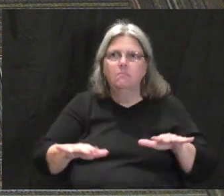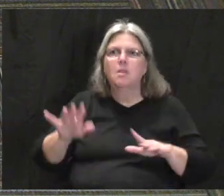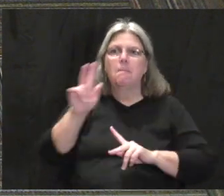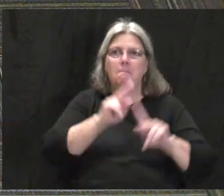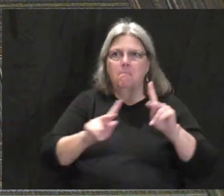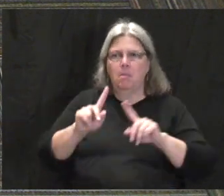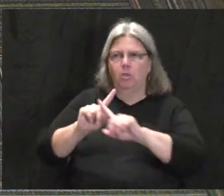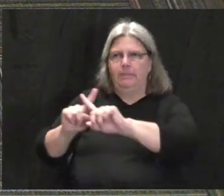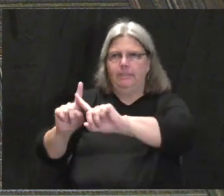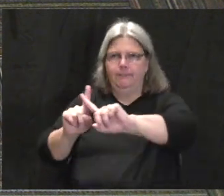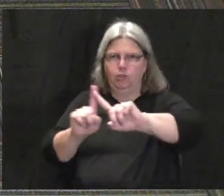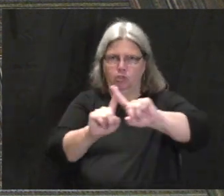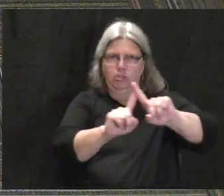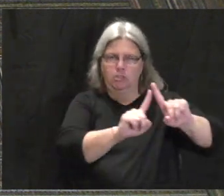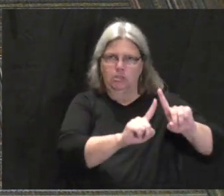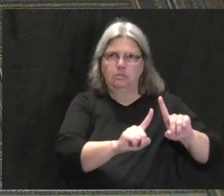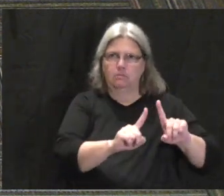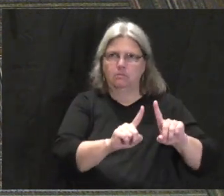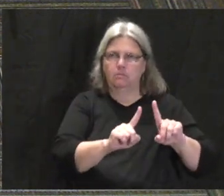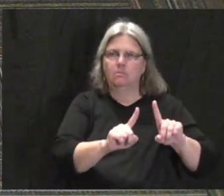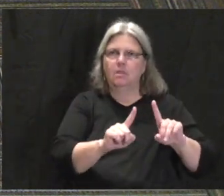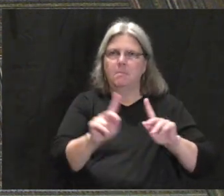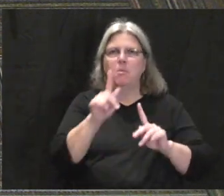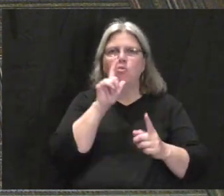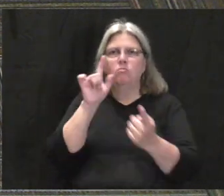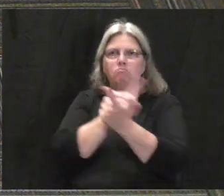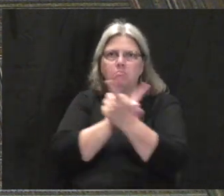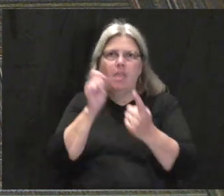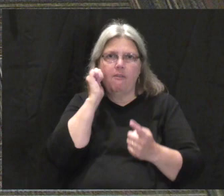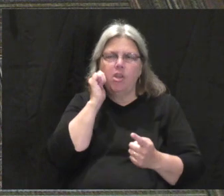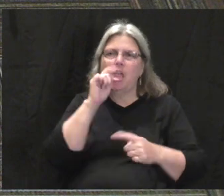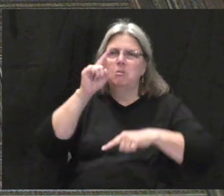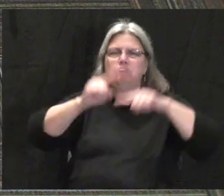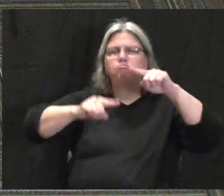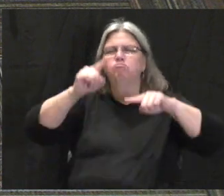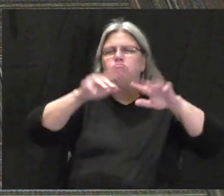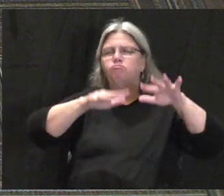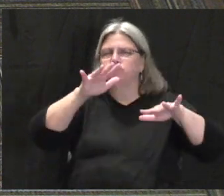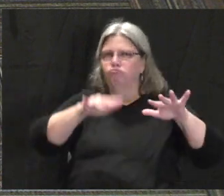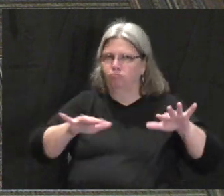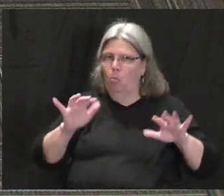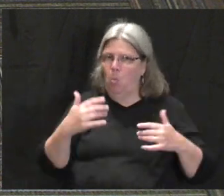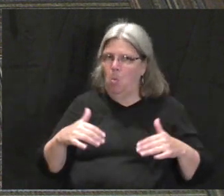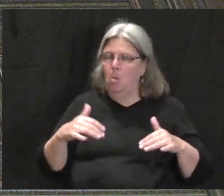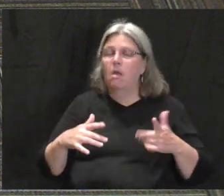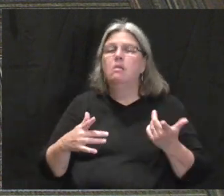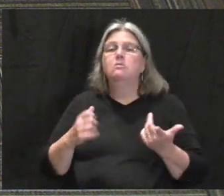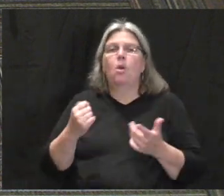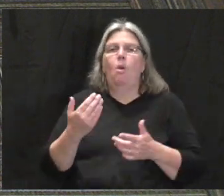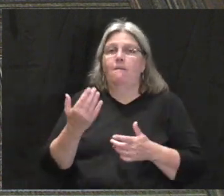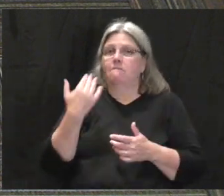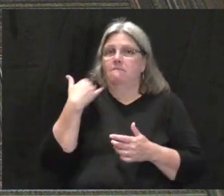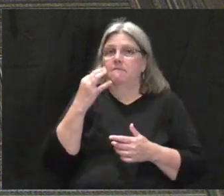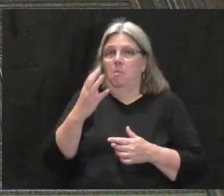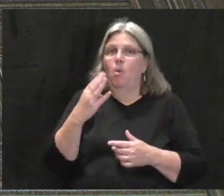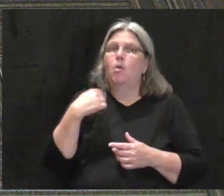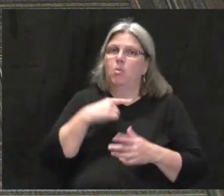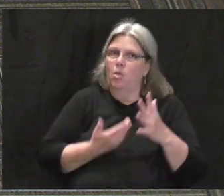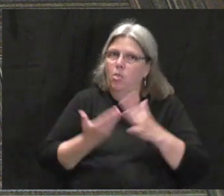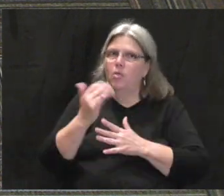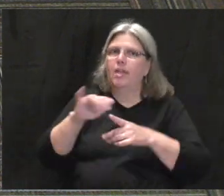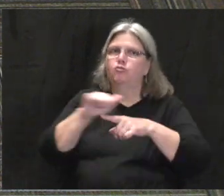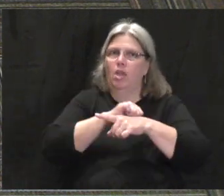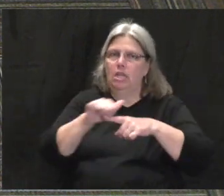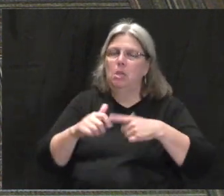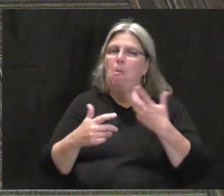because a lot of people, you know, I saw as I looked around the room during our training that aha moment when their eyes